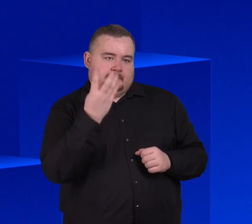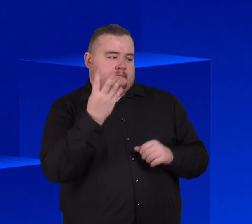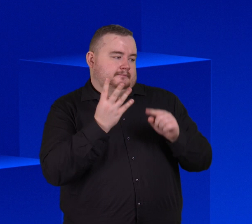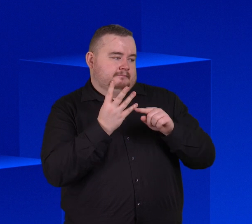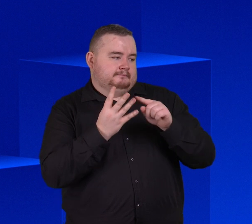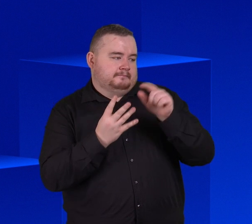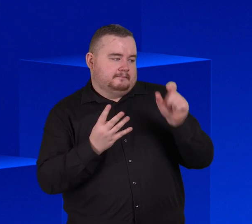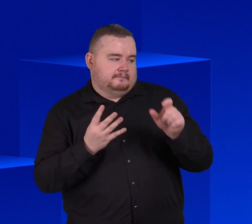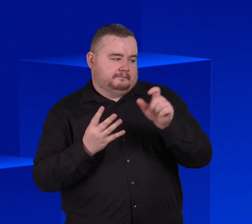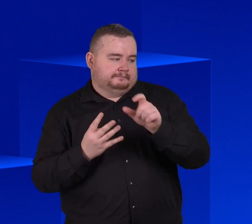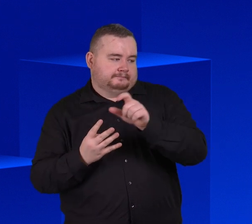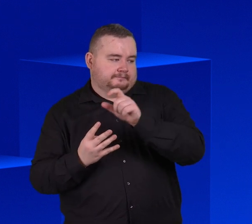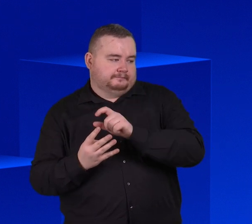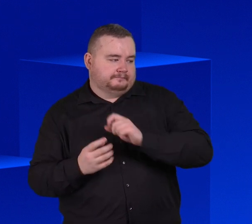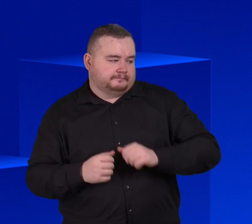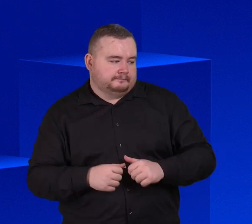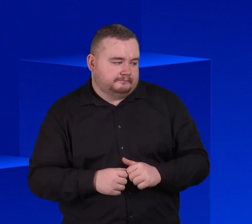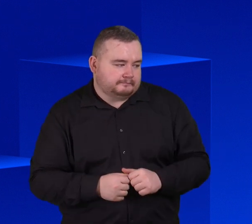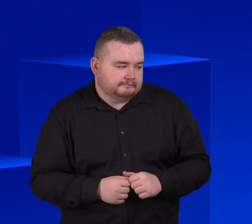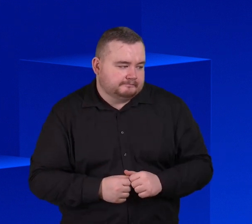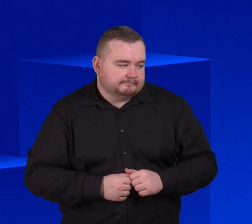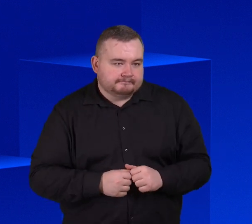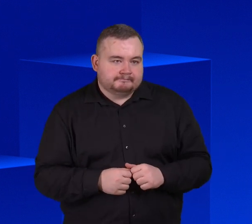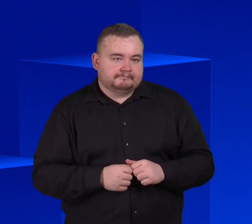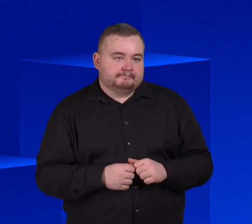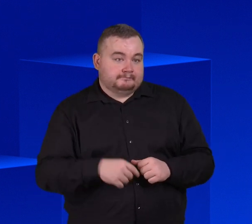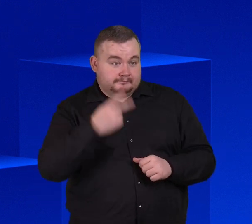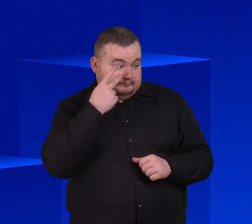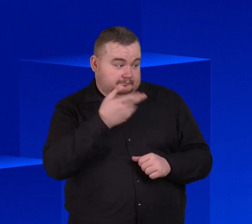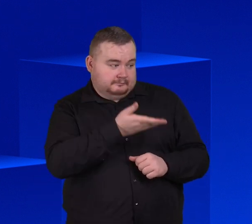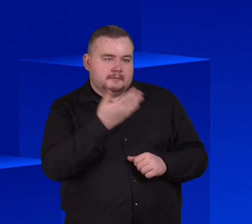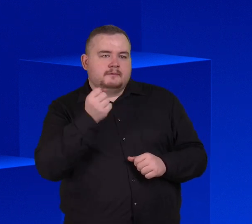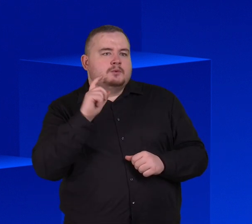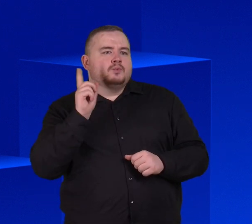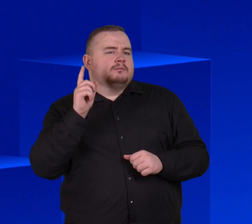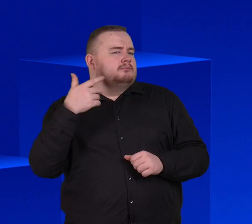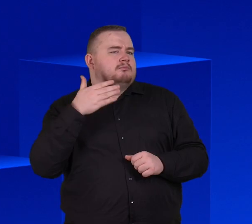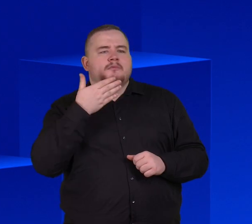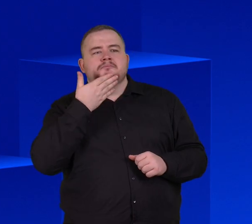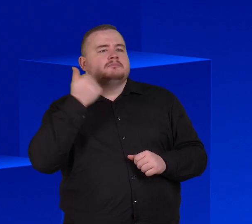Let's see who will win this unusual